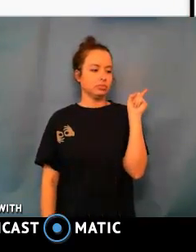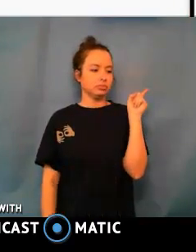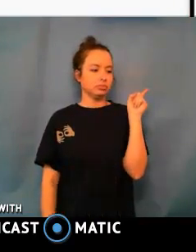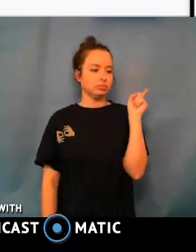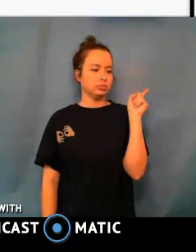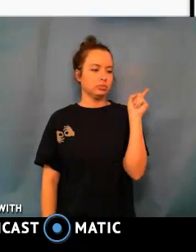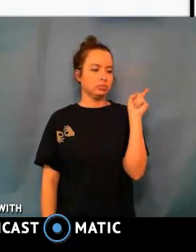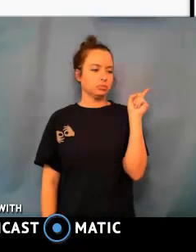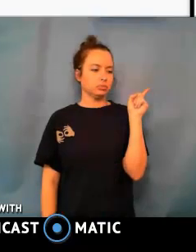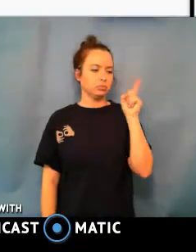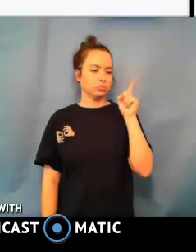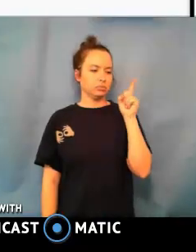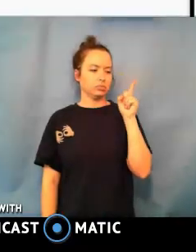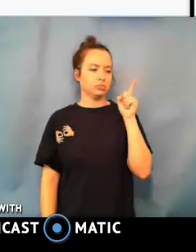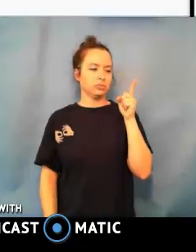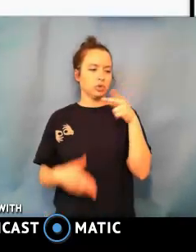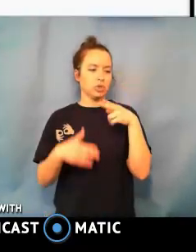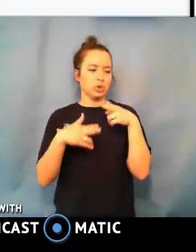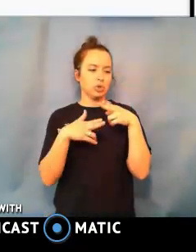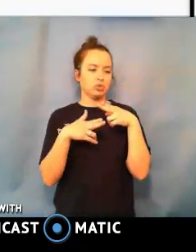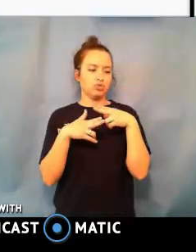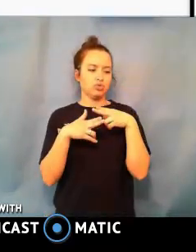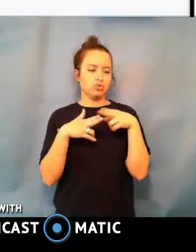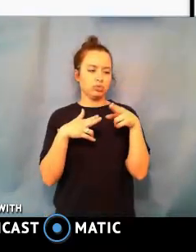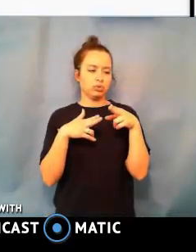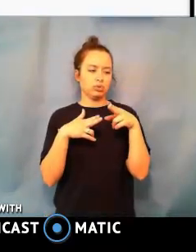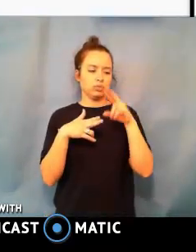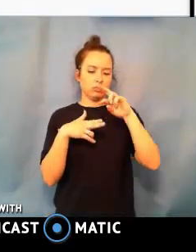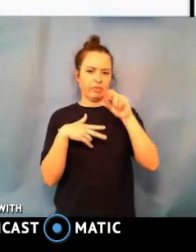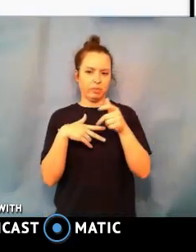So I'm going to have him, he's short, and he's going to point at the,